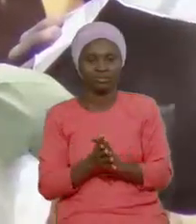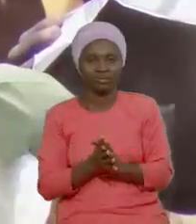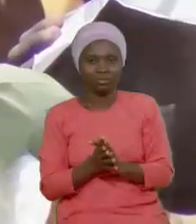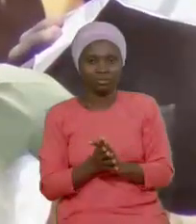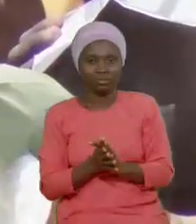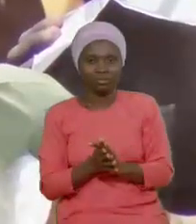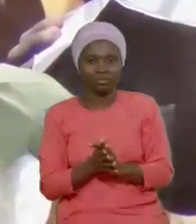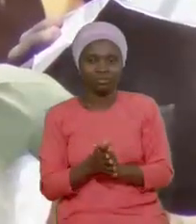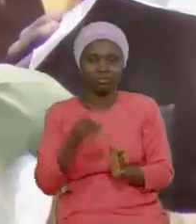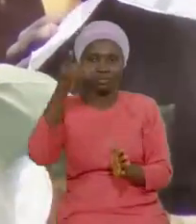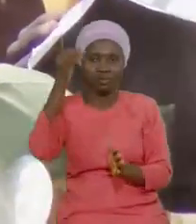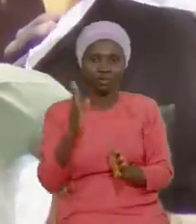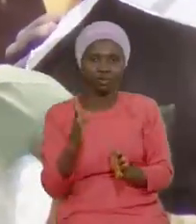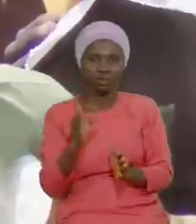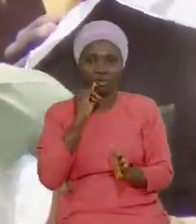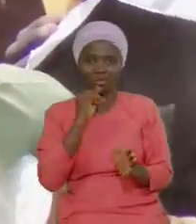God is ready to change you now.